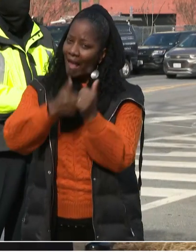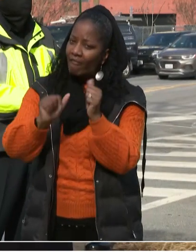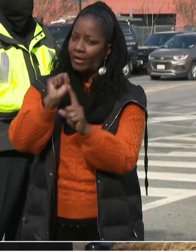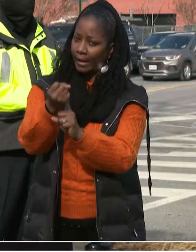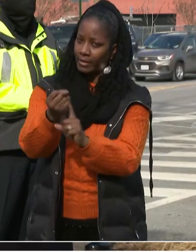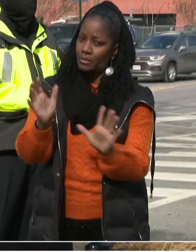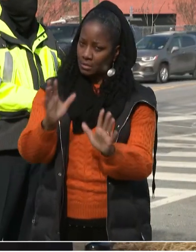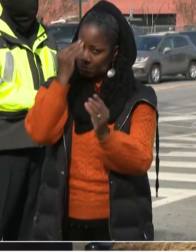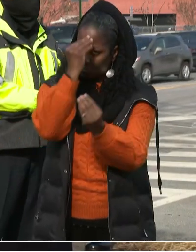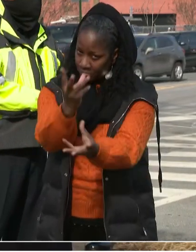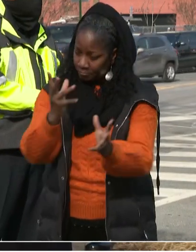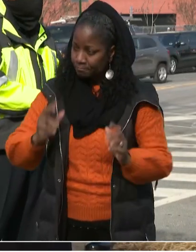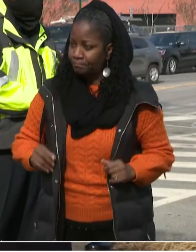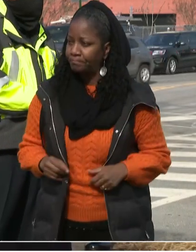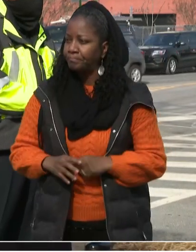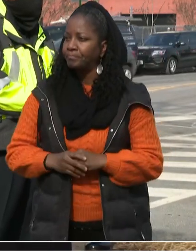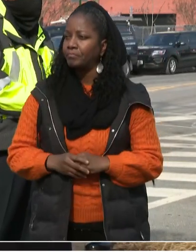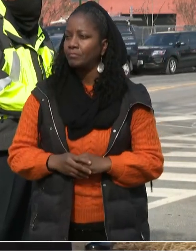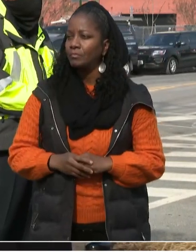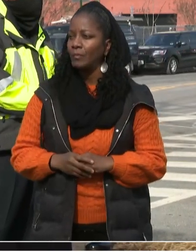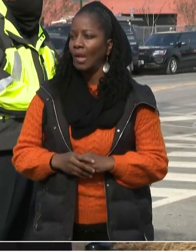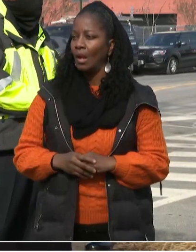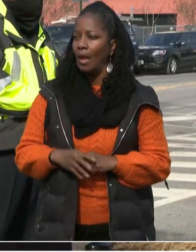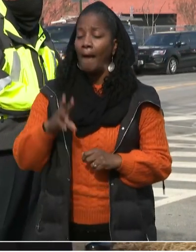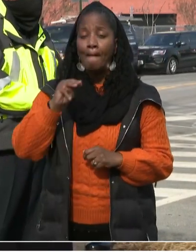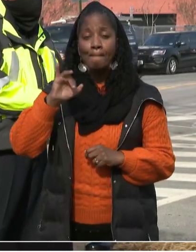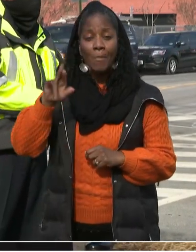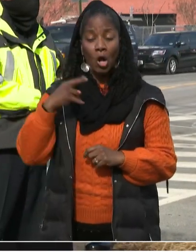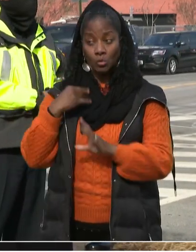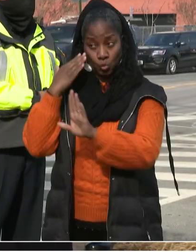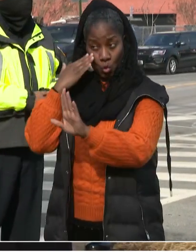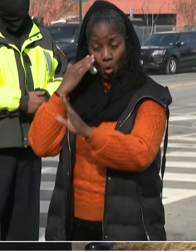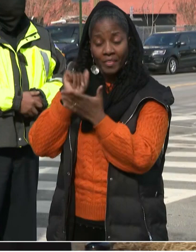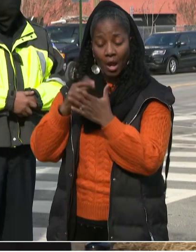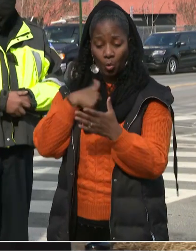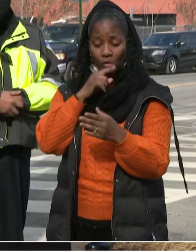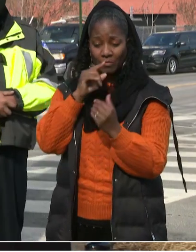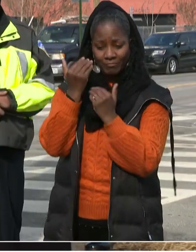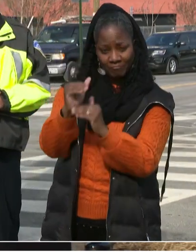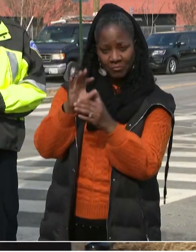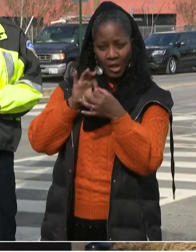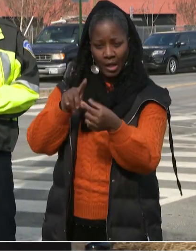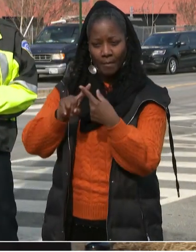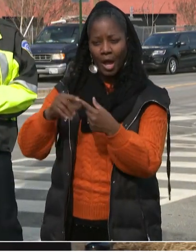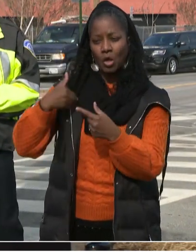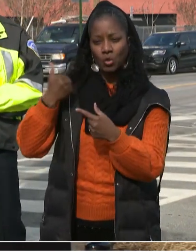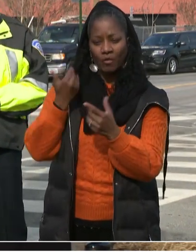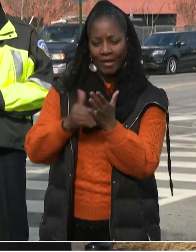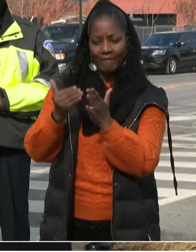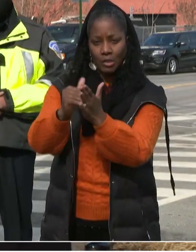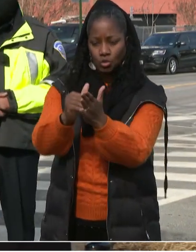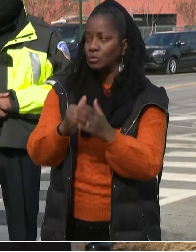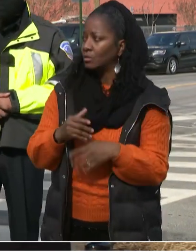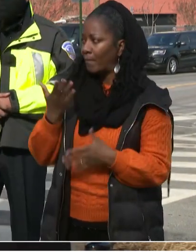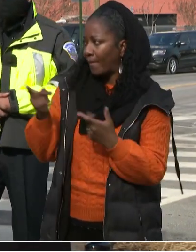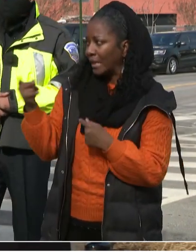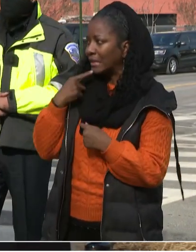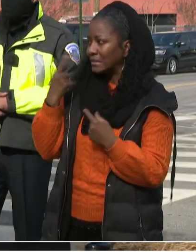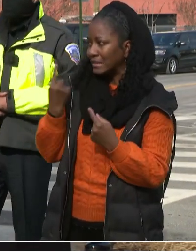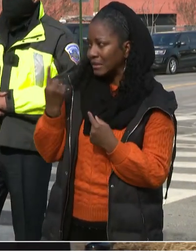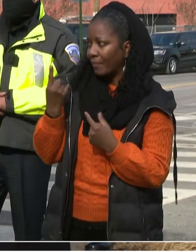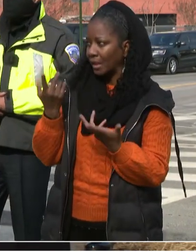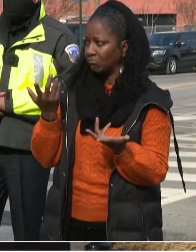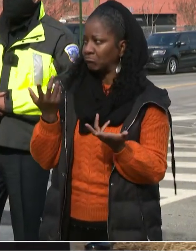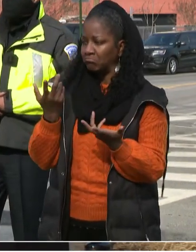case. Mark, you do know that we're limited in what we can say about youthful offenders. The chief may be able to say something